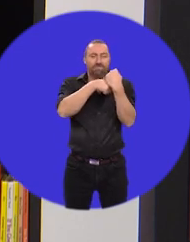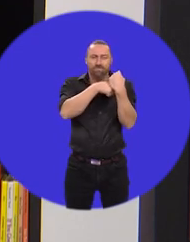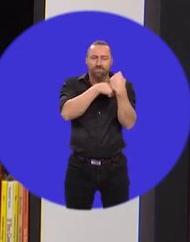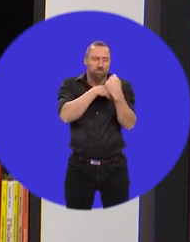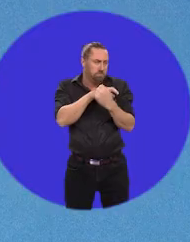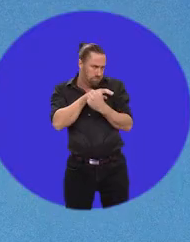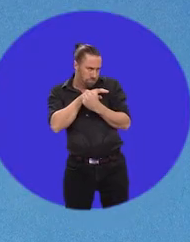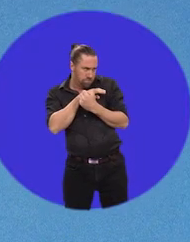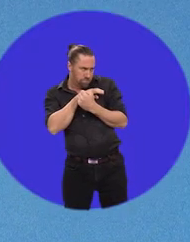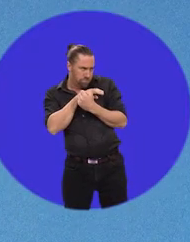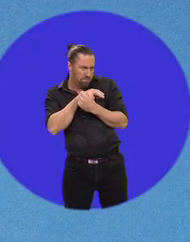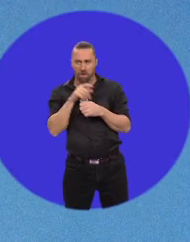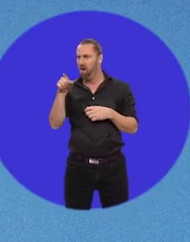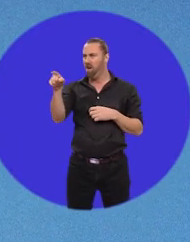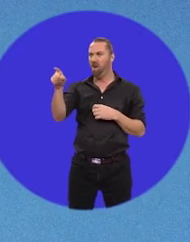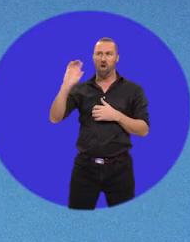fur.